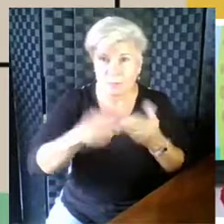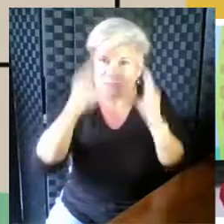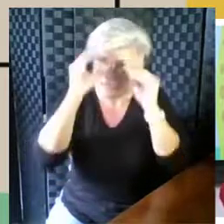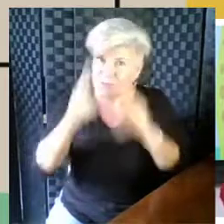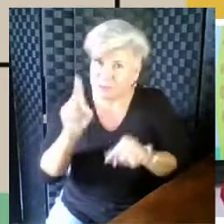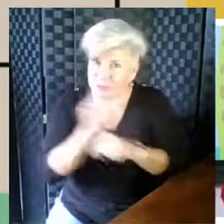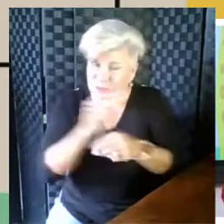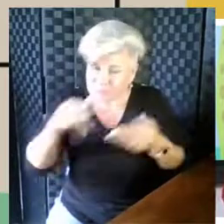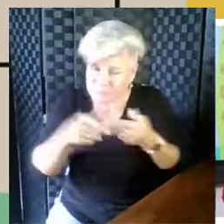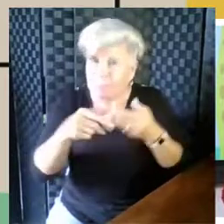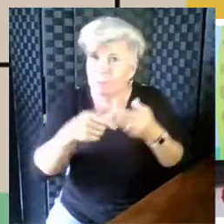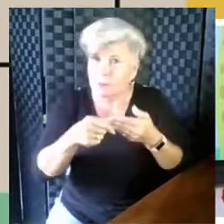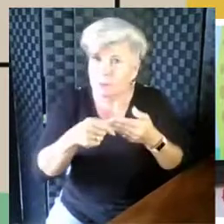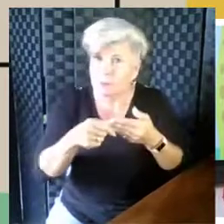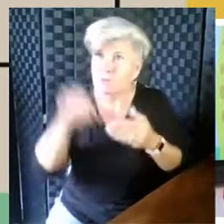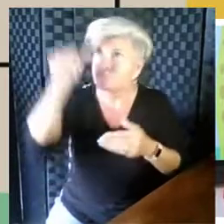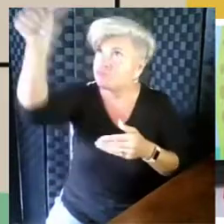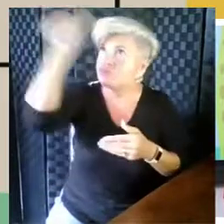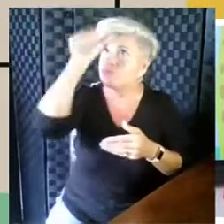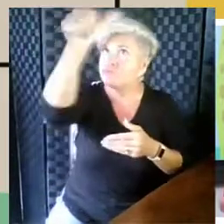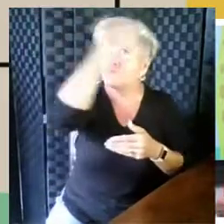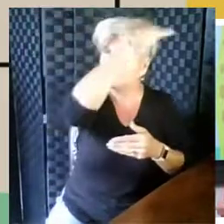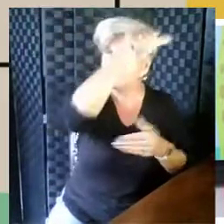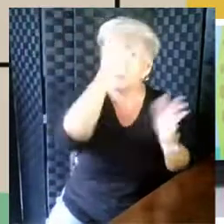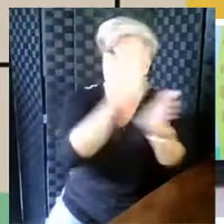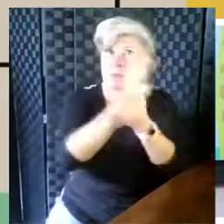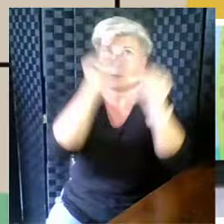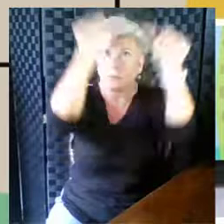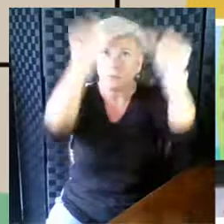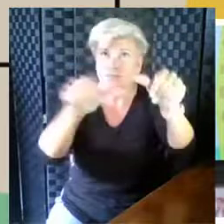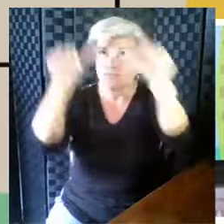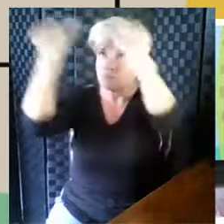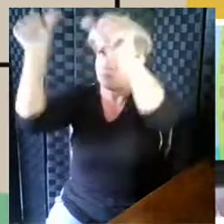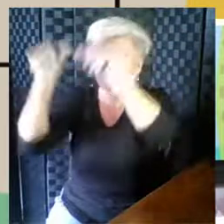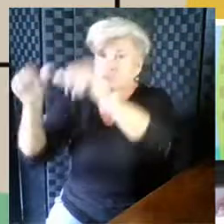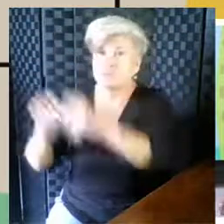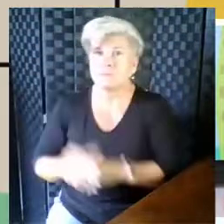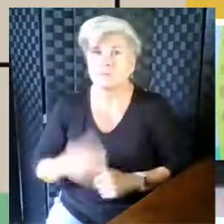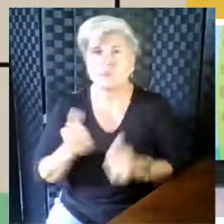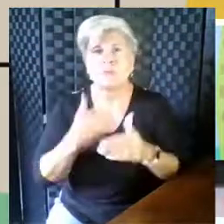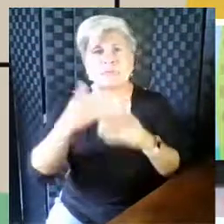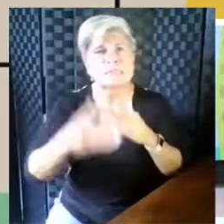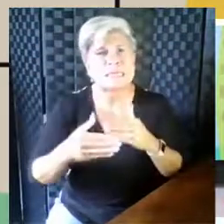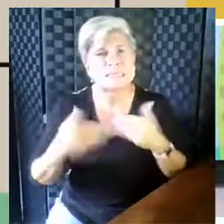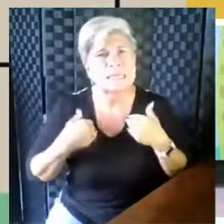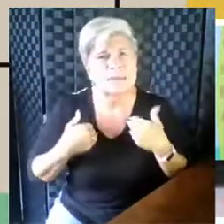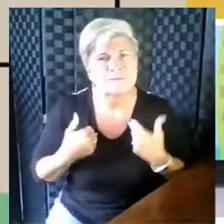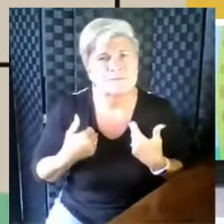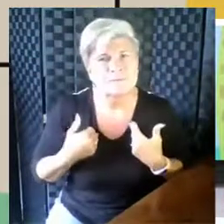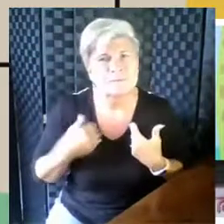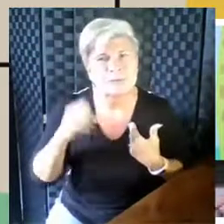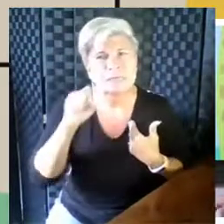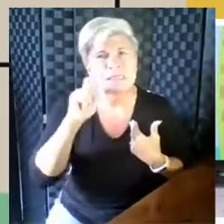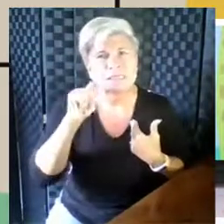a staple to hang my paper. Staple. Which ending sound do you hear?